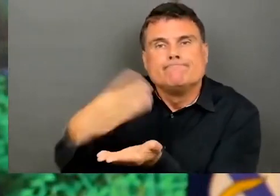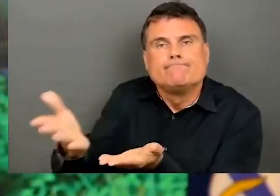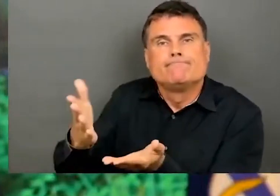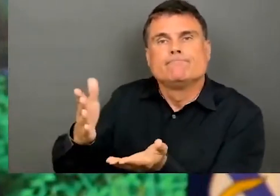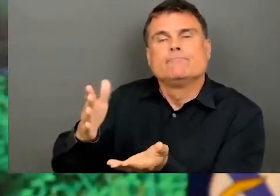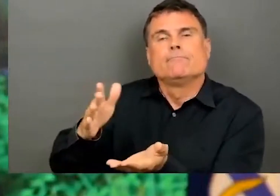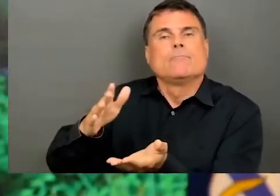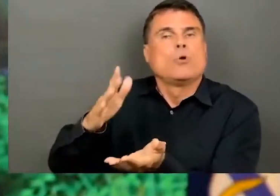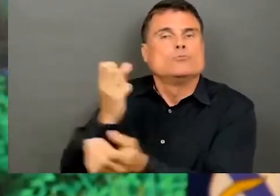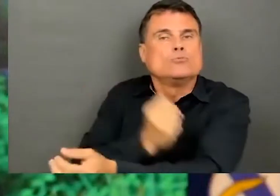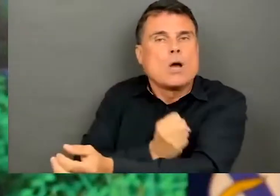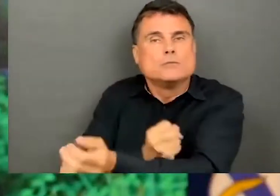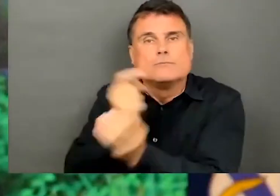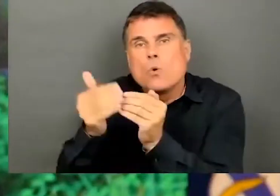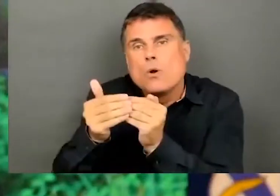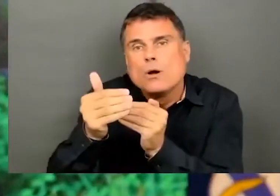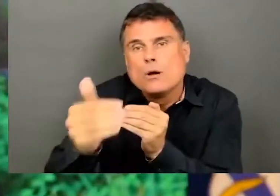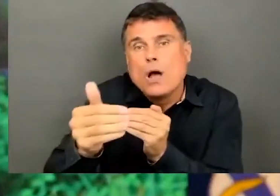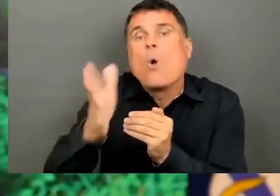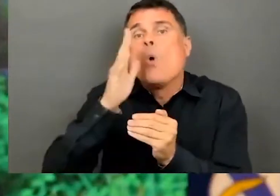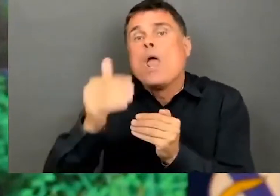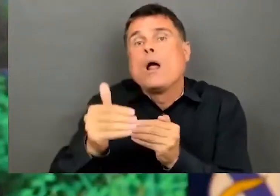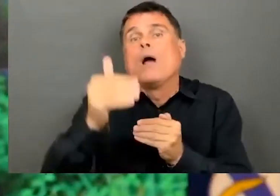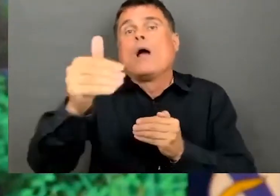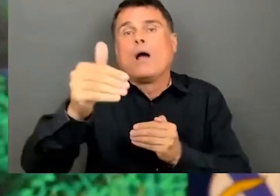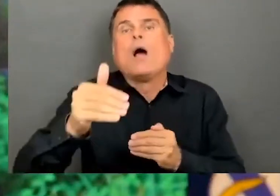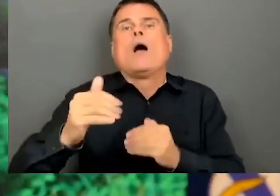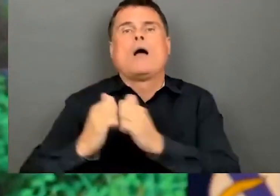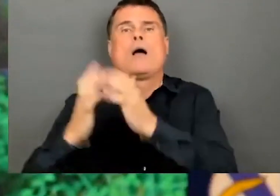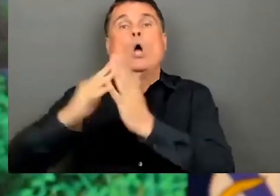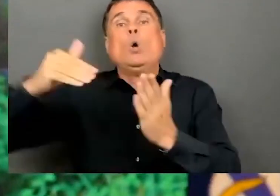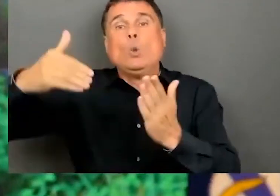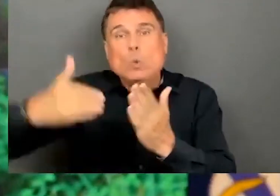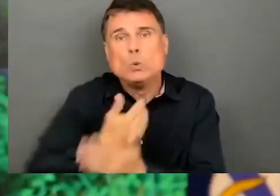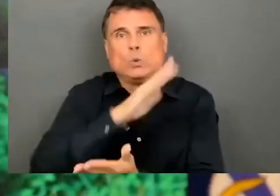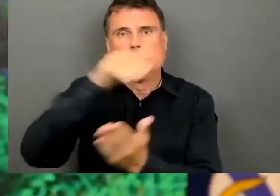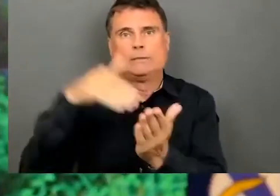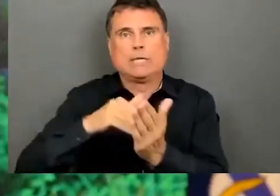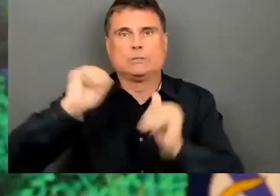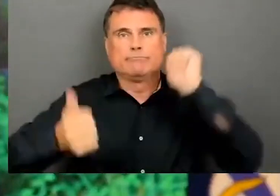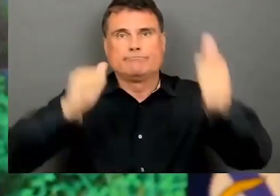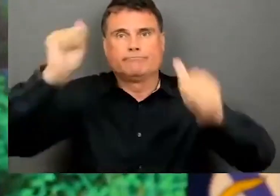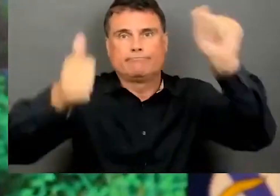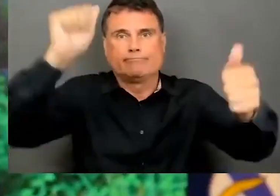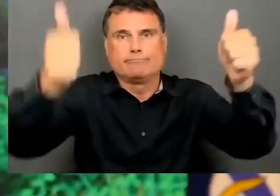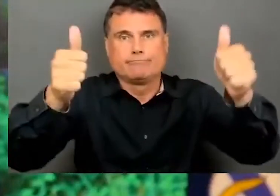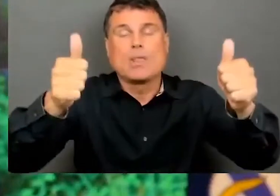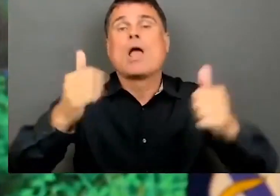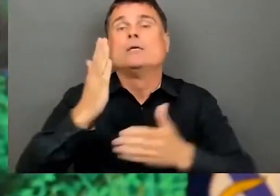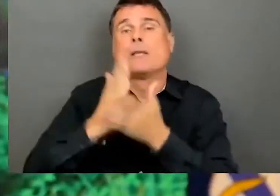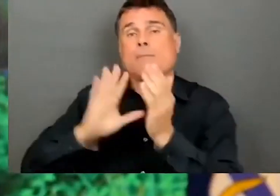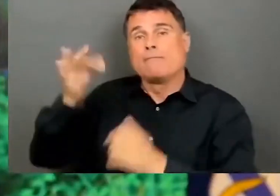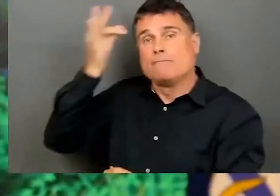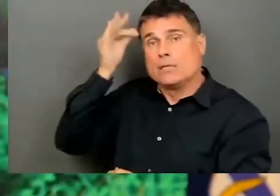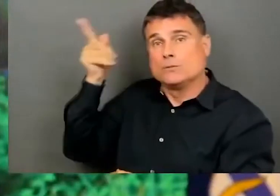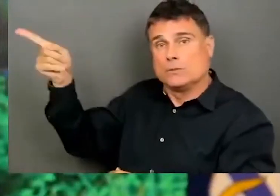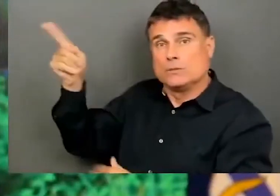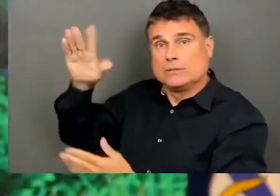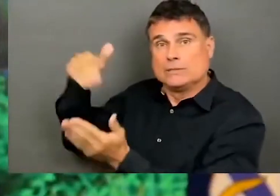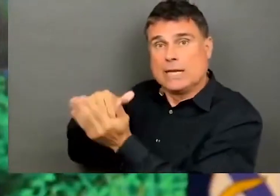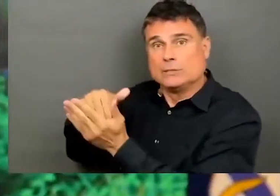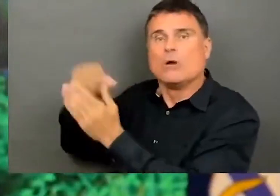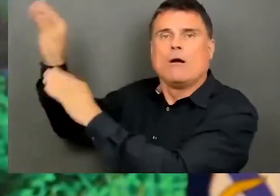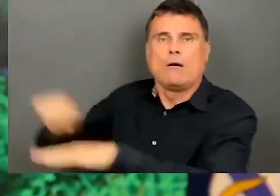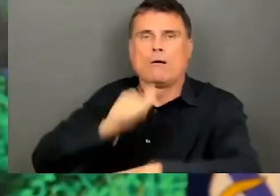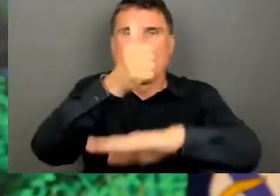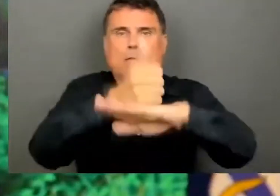through Budget 2021, and through existing federally funded SAFER programs. This expansion work is